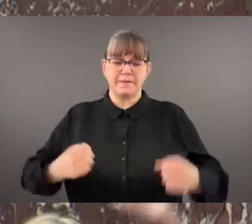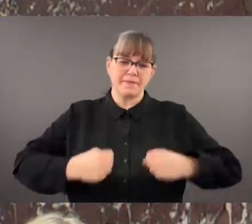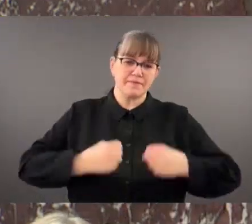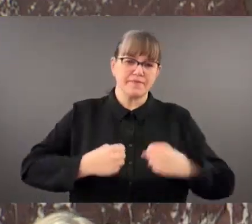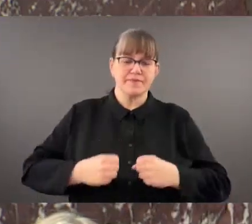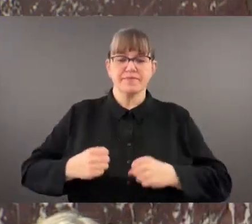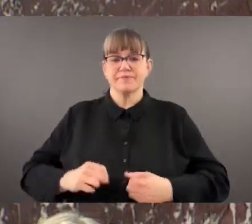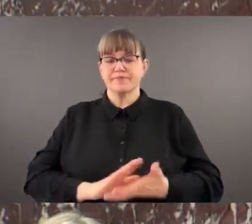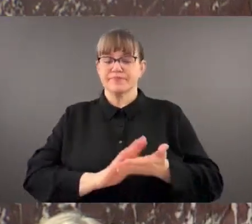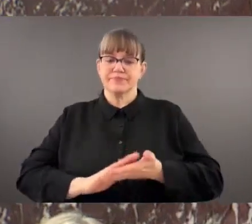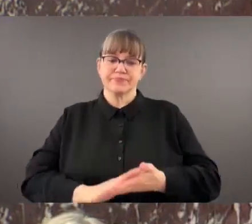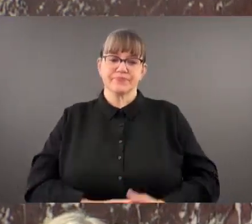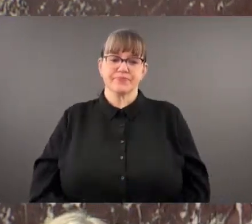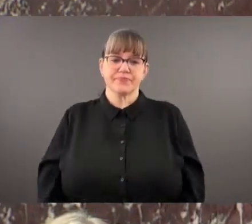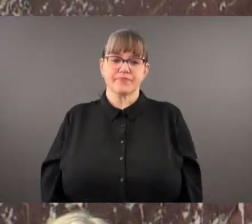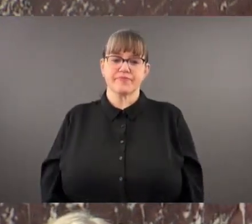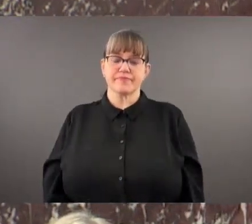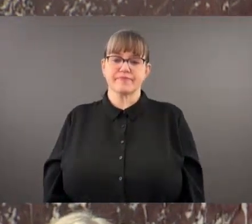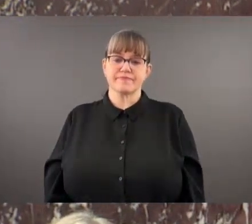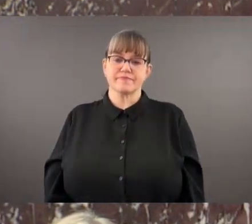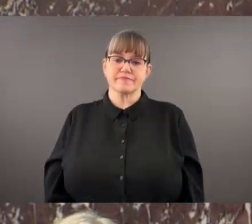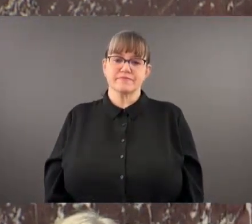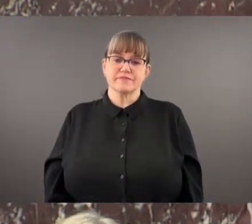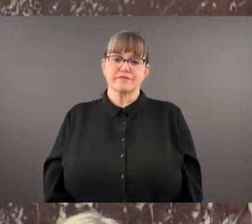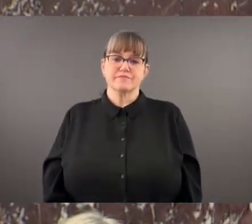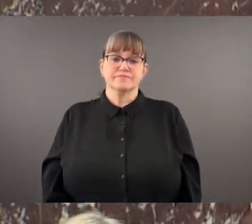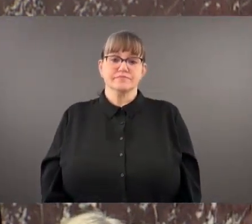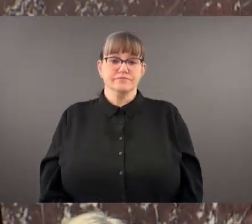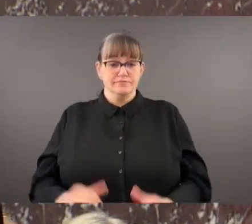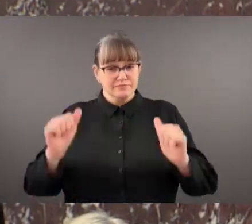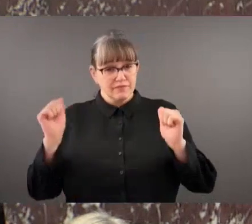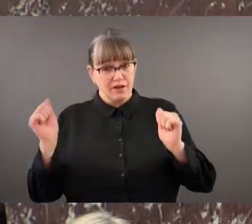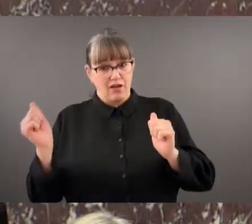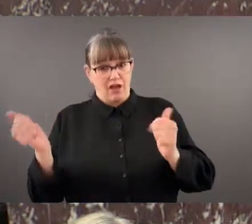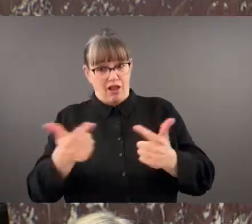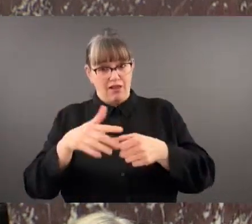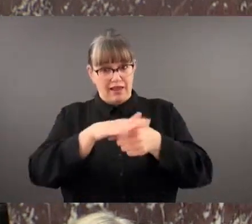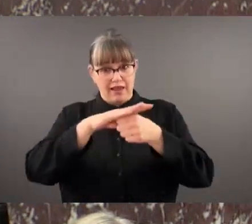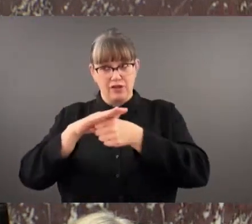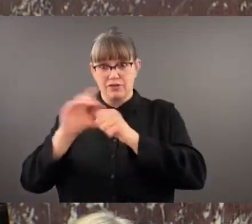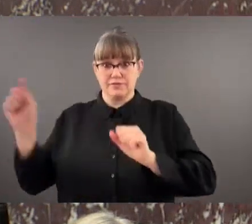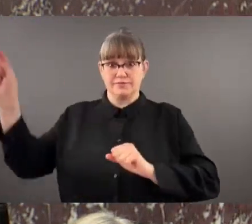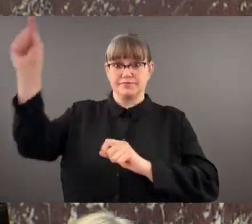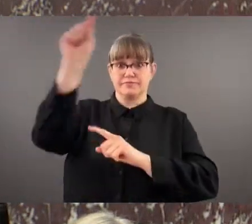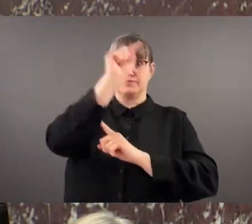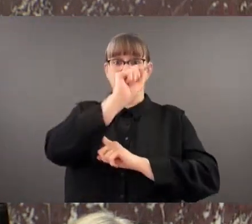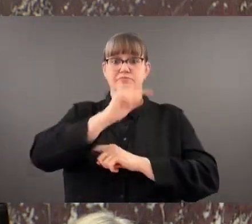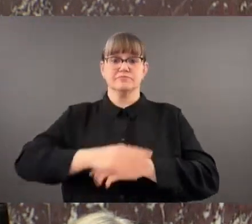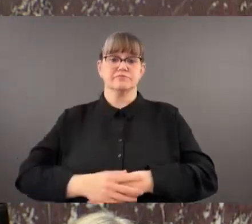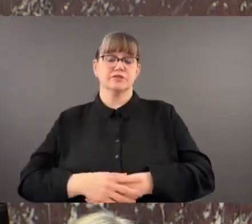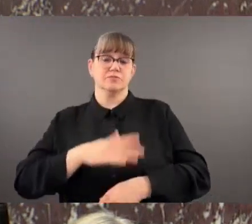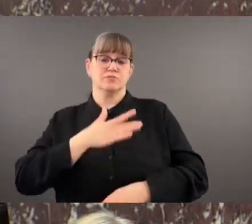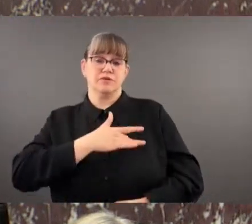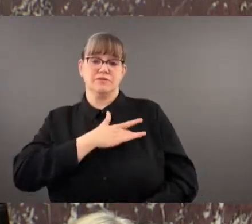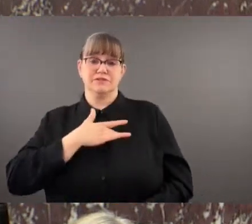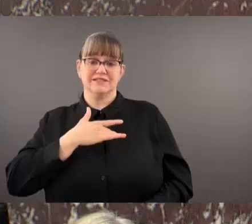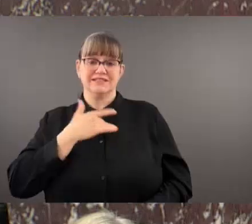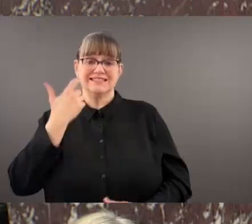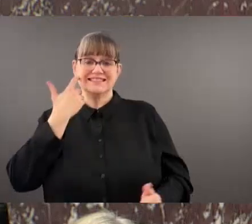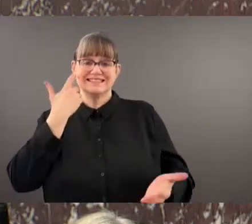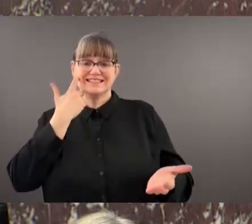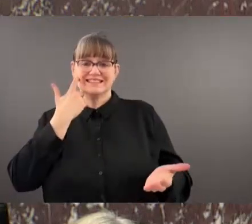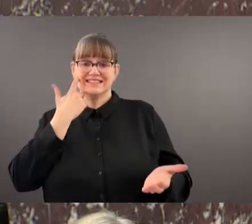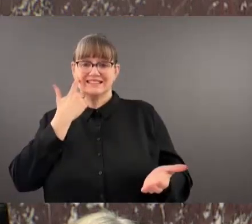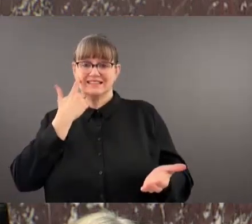Every part of this province has been represented today speaking about the state of